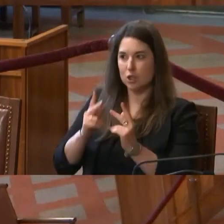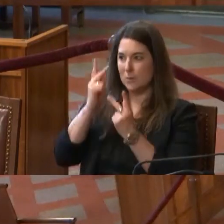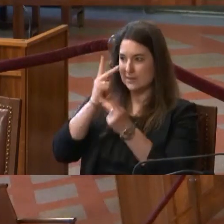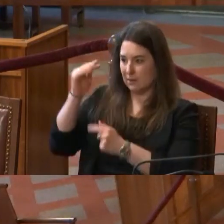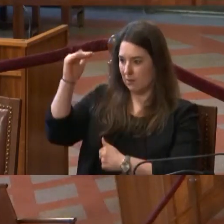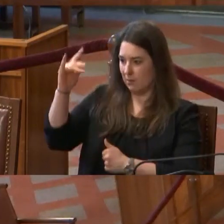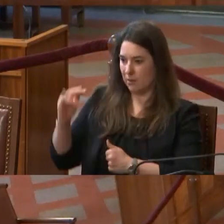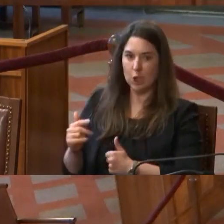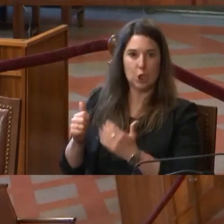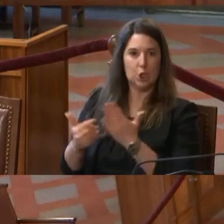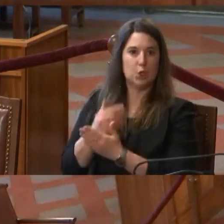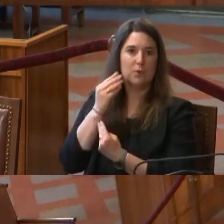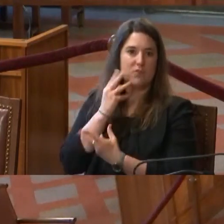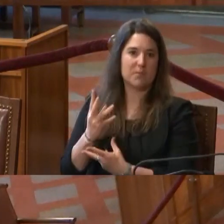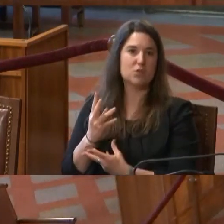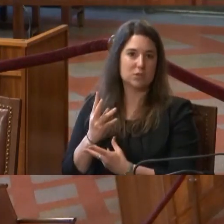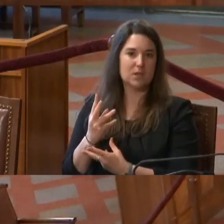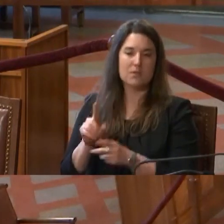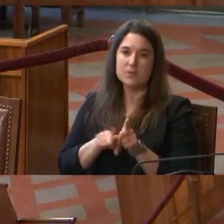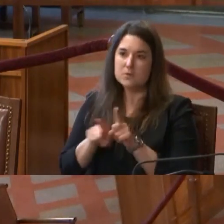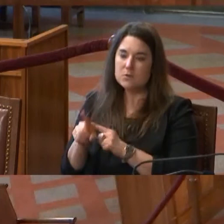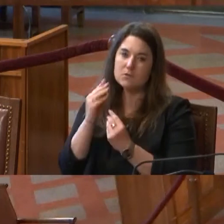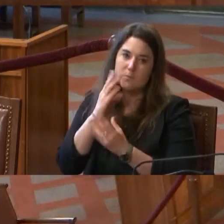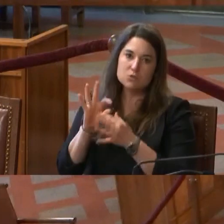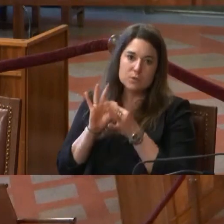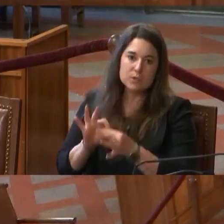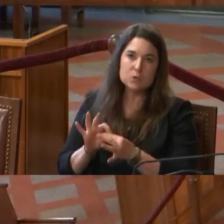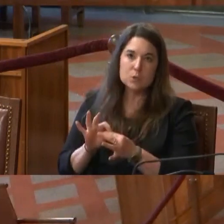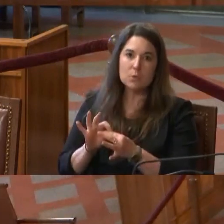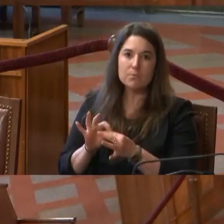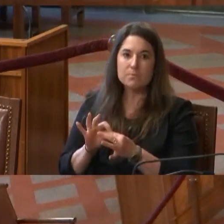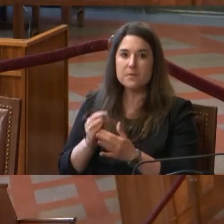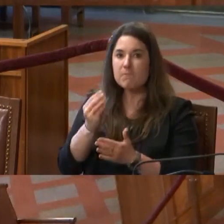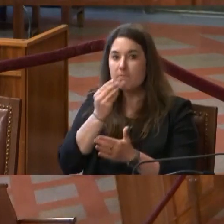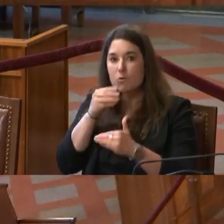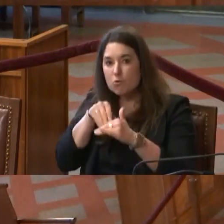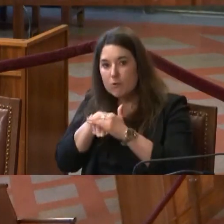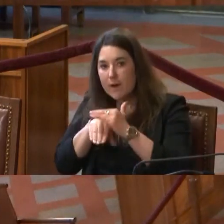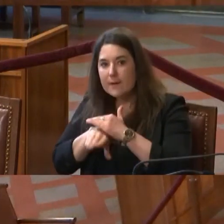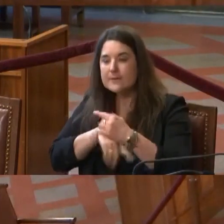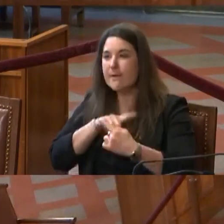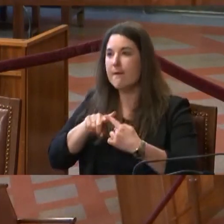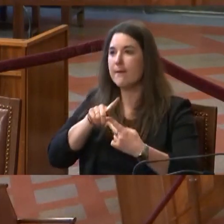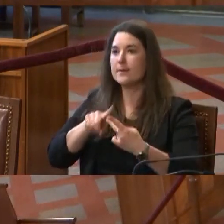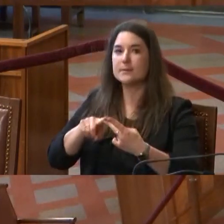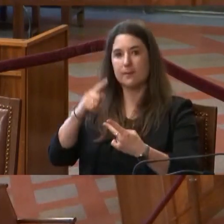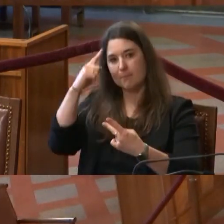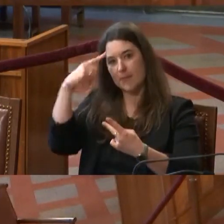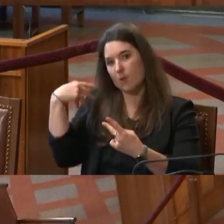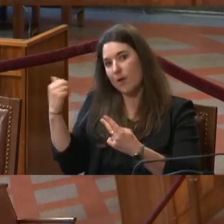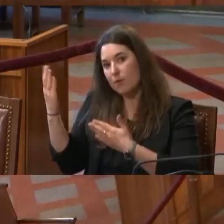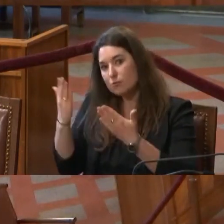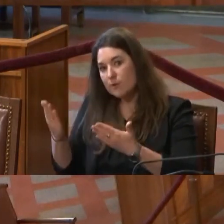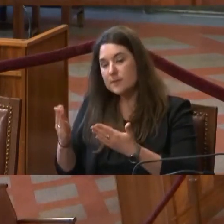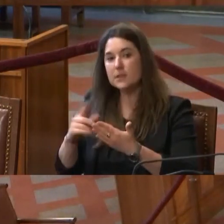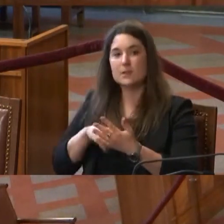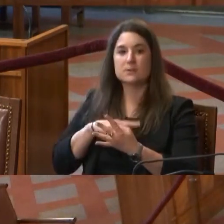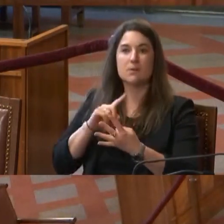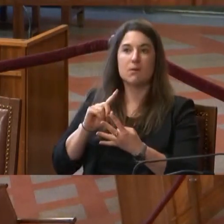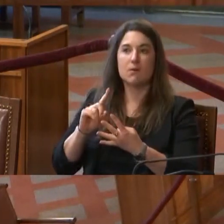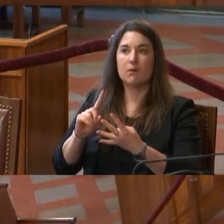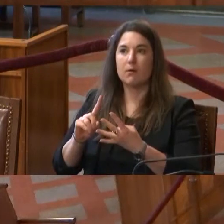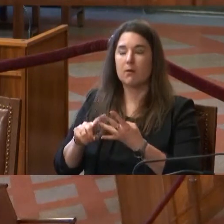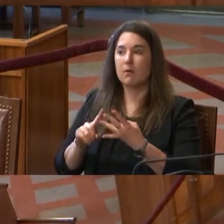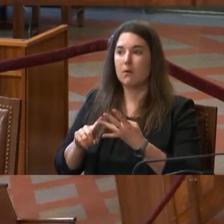new information. There's also information on food access. There's information on mental health services. There's information